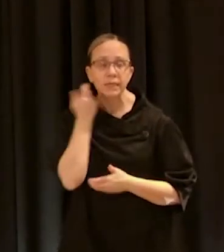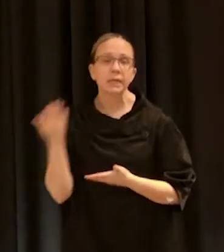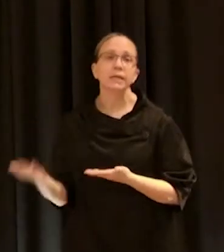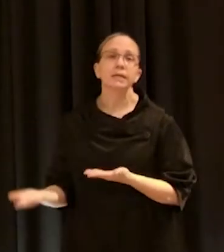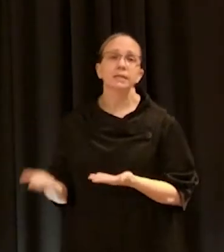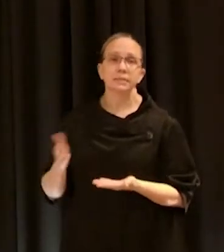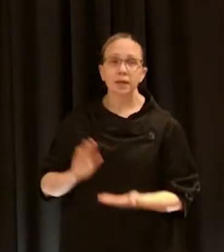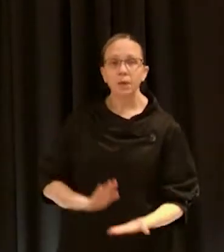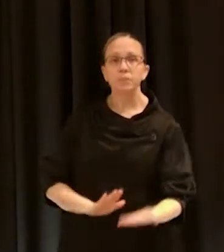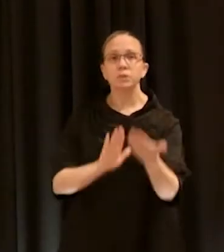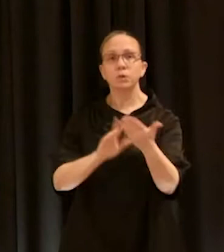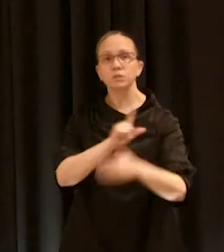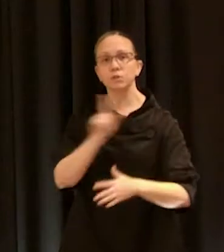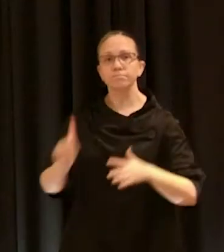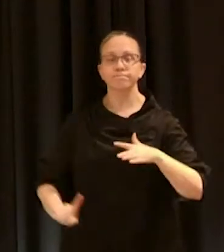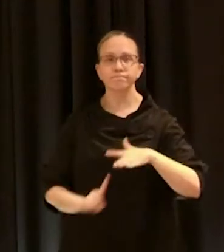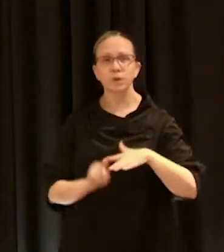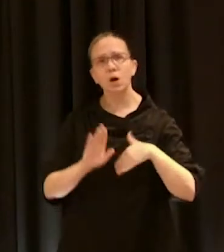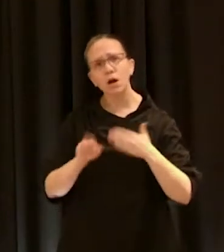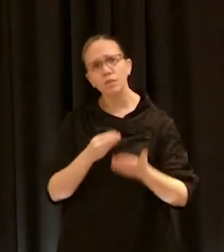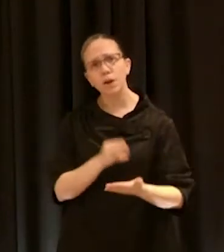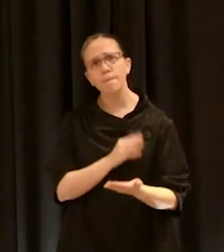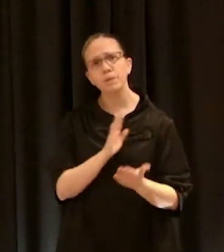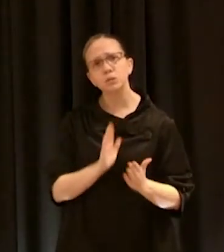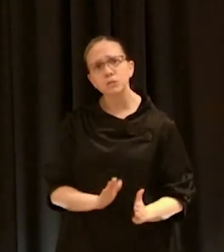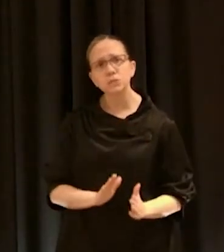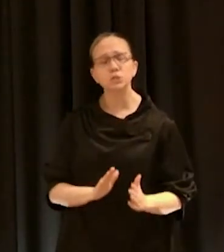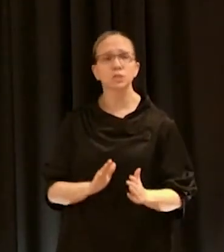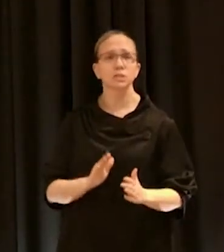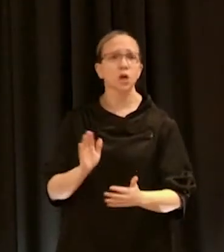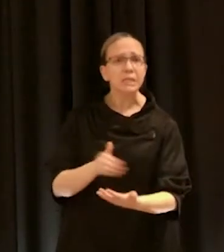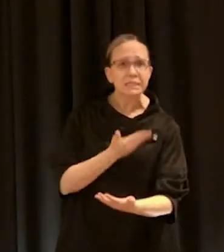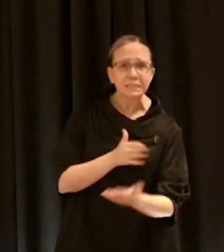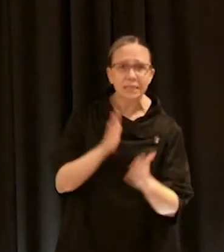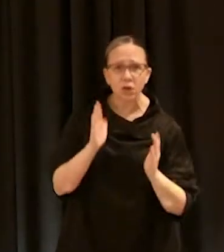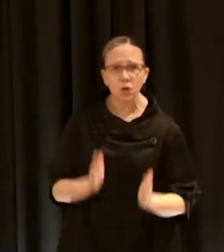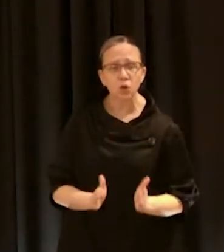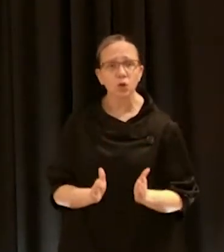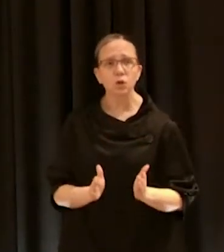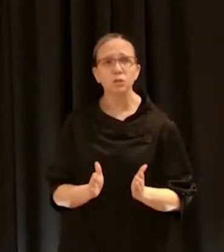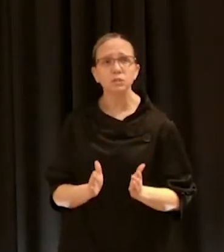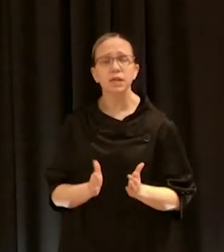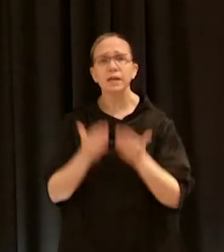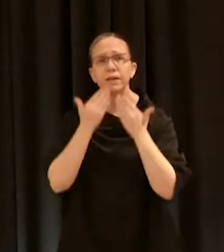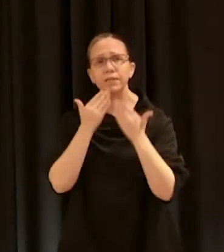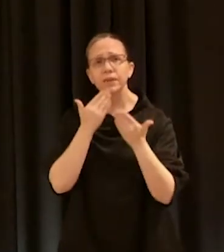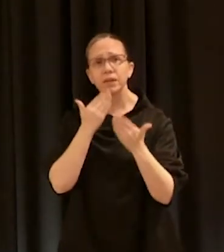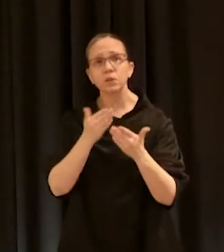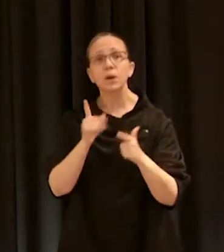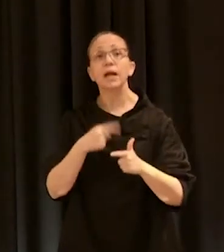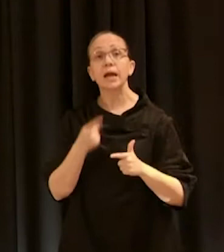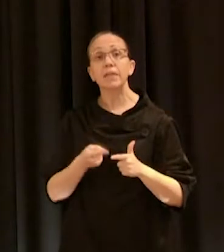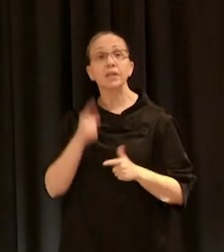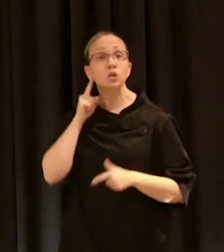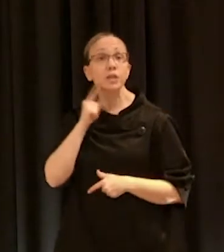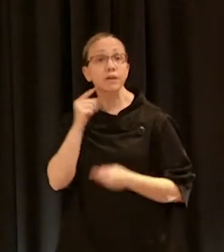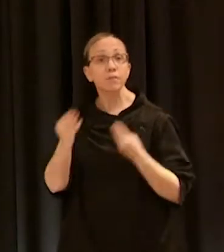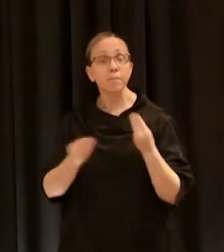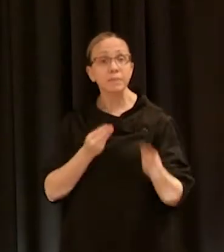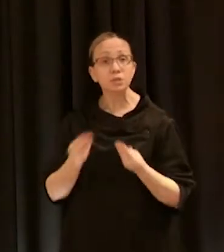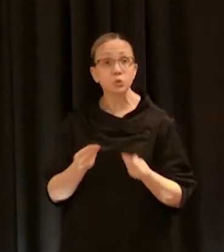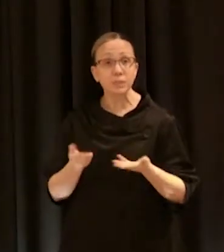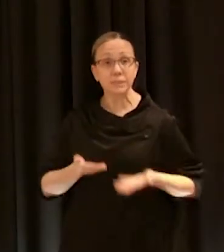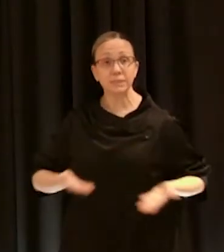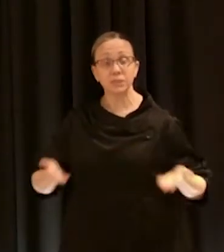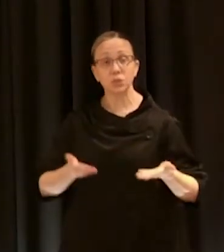us into the presence of the Lord, to all of our musicians, to everyone who helps sing. Thank you. And then to our deaf ministry